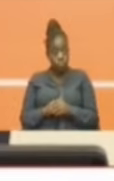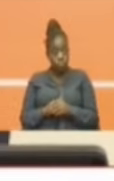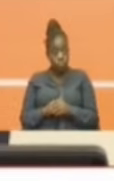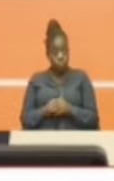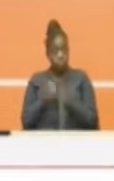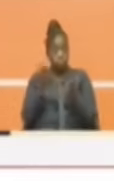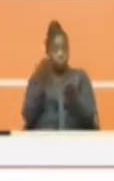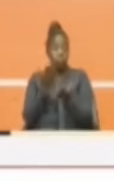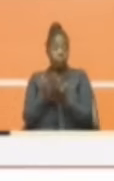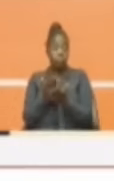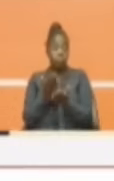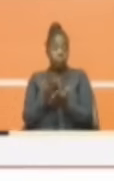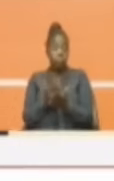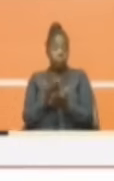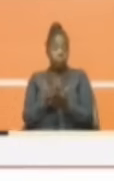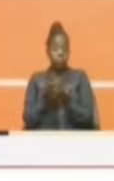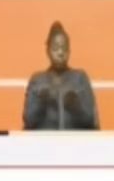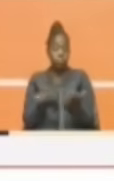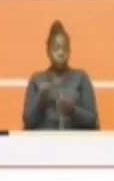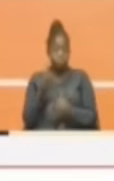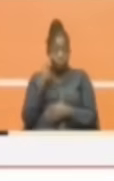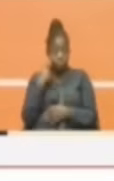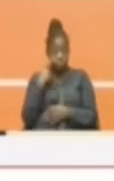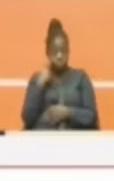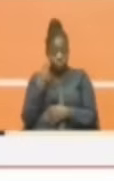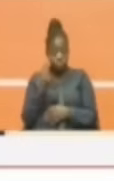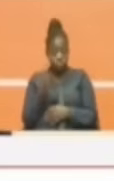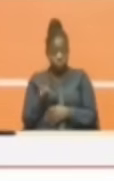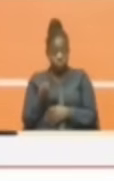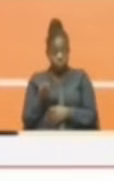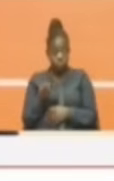Tuba saba batunulire